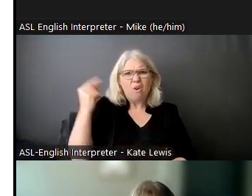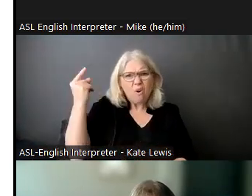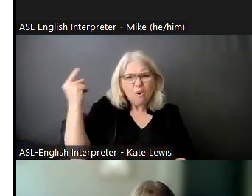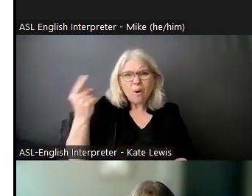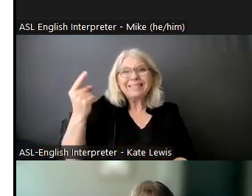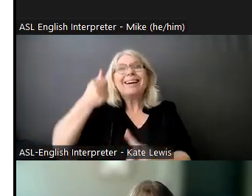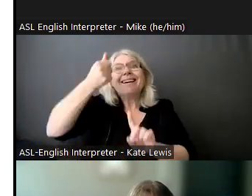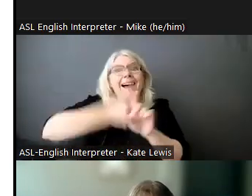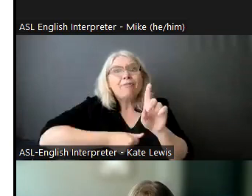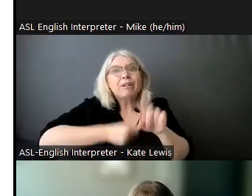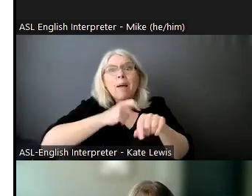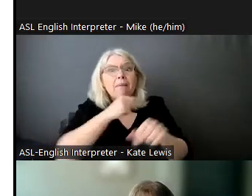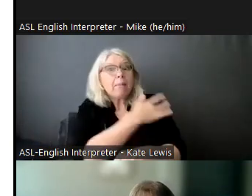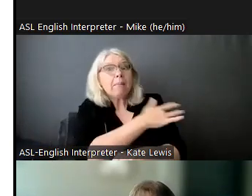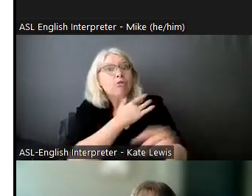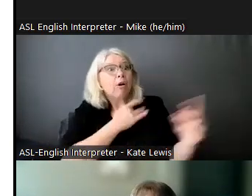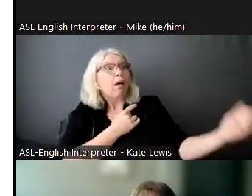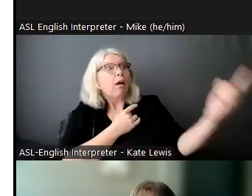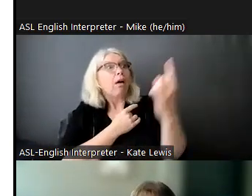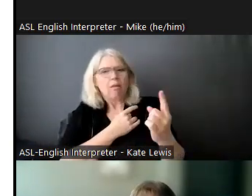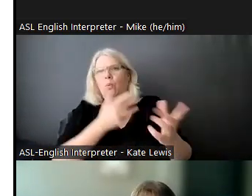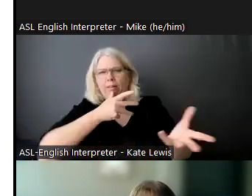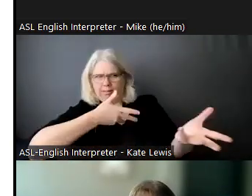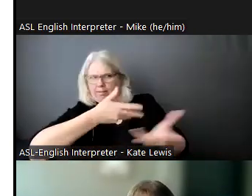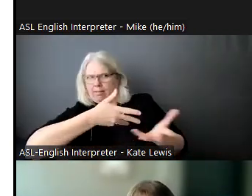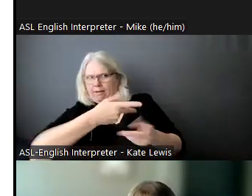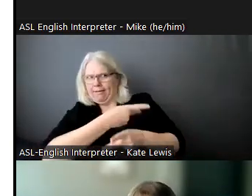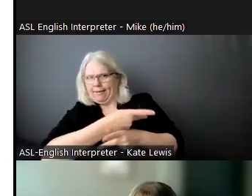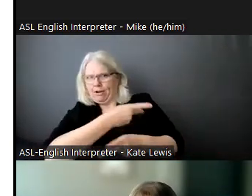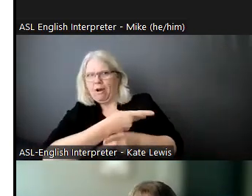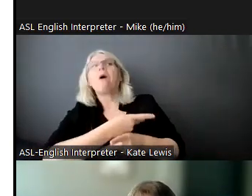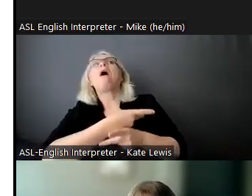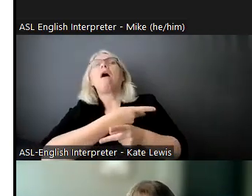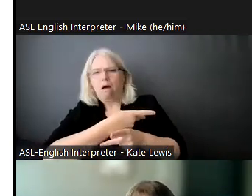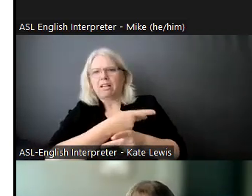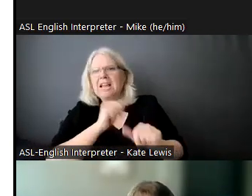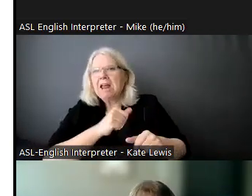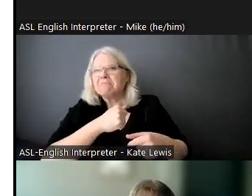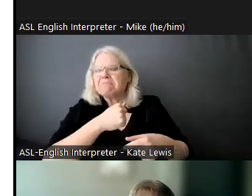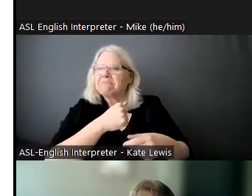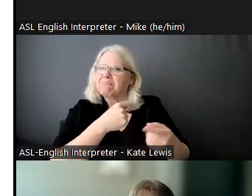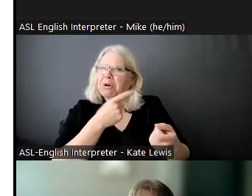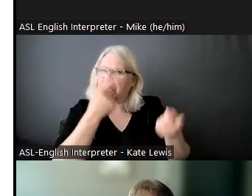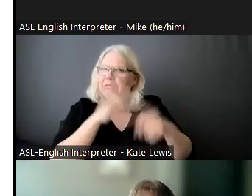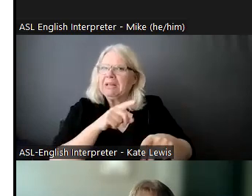every interaction with their clients. They would only call in a designated capacity assessor if